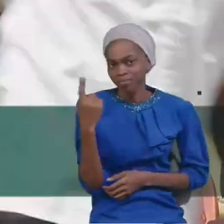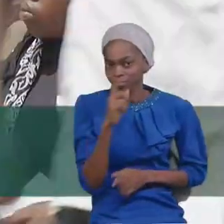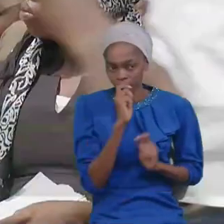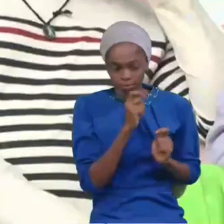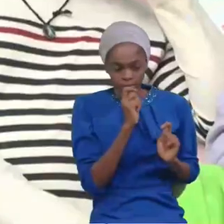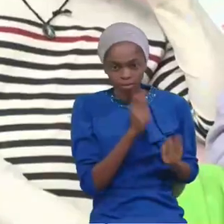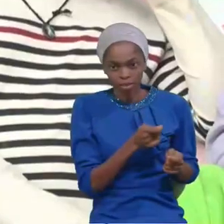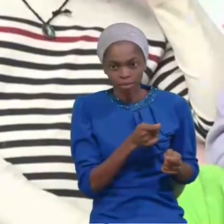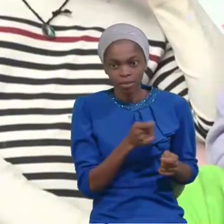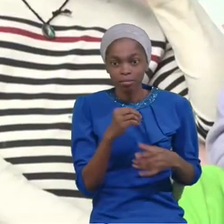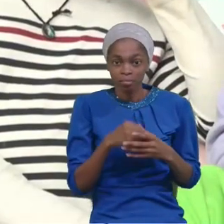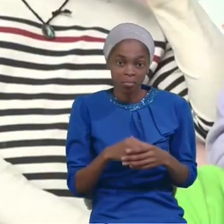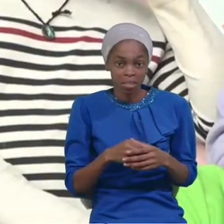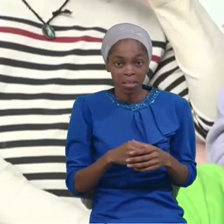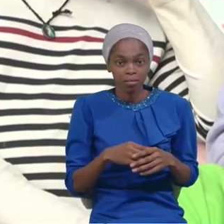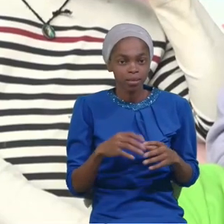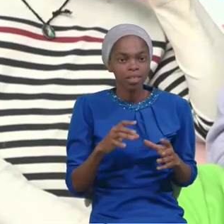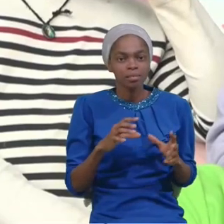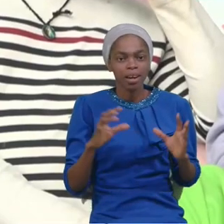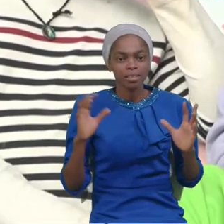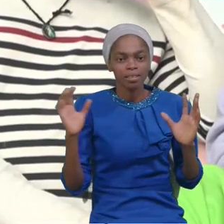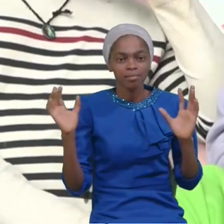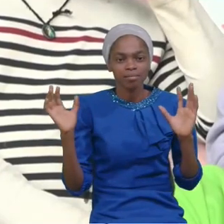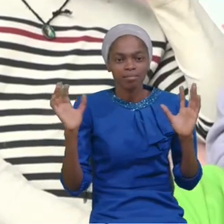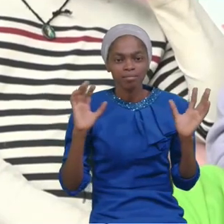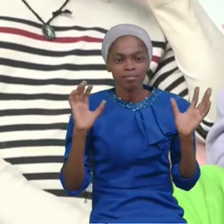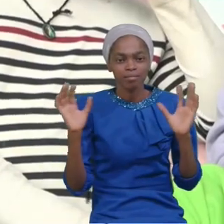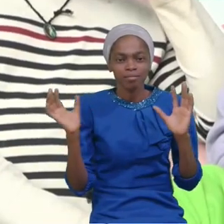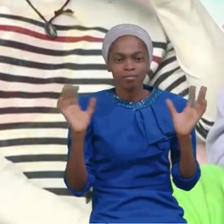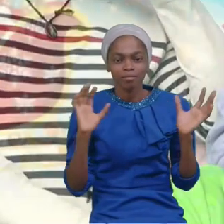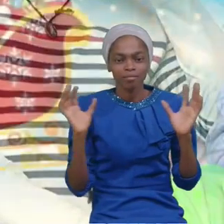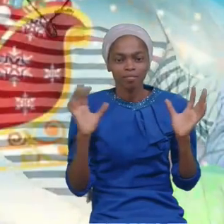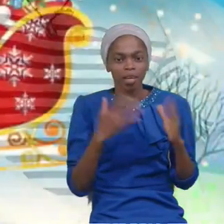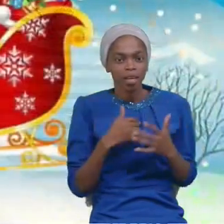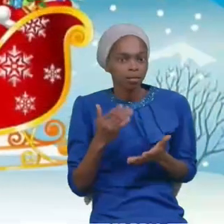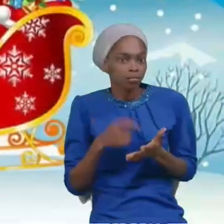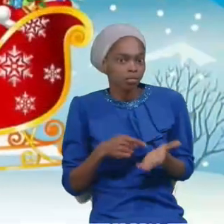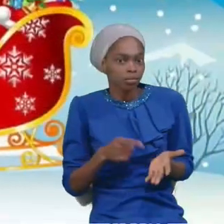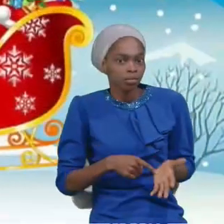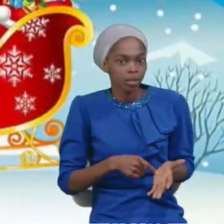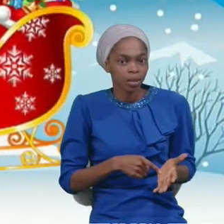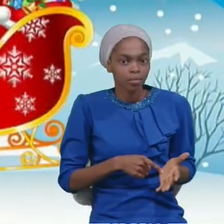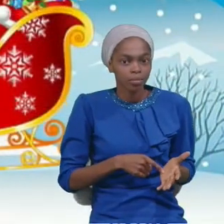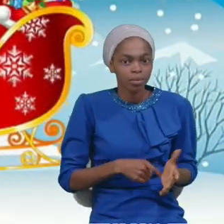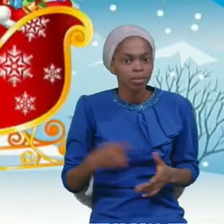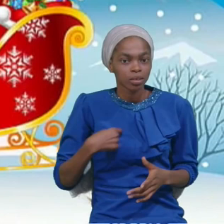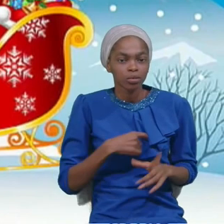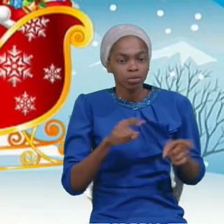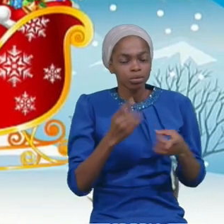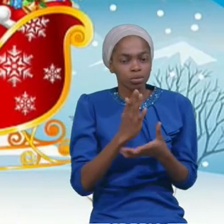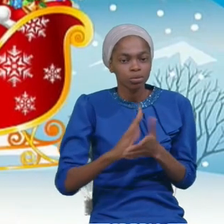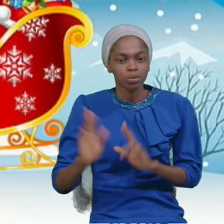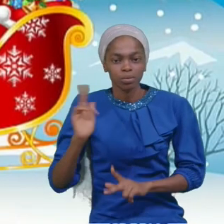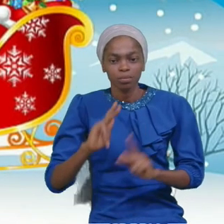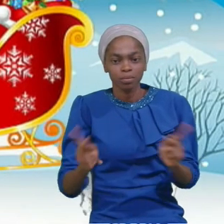Sometimes we go to some places and we see Father Christmas. And Father Christmas has something to,